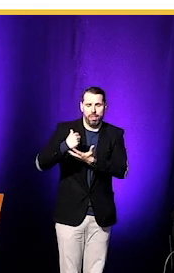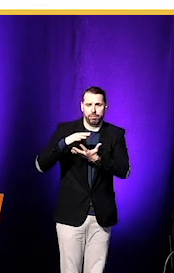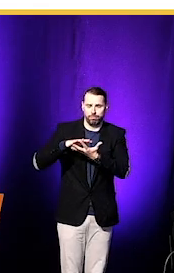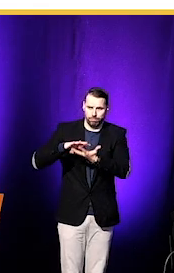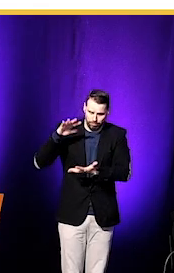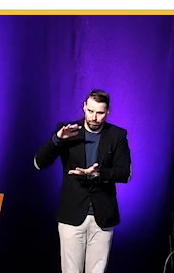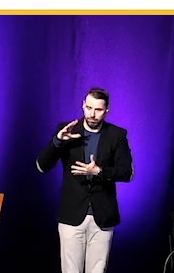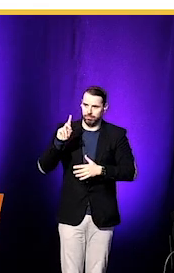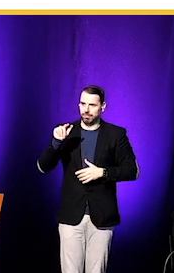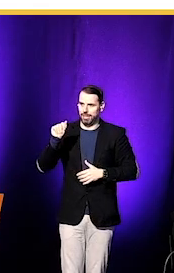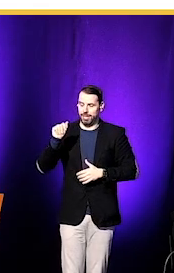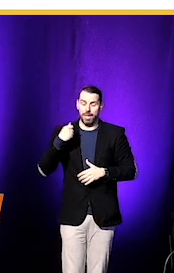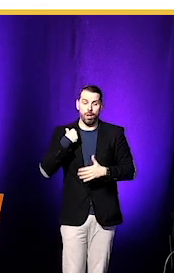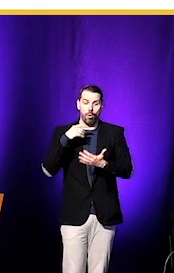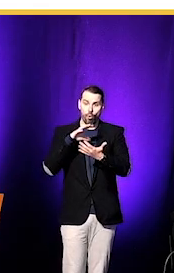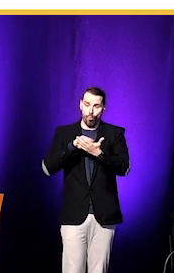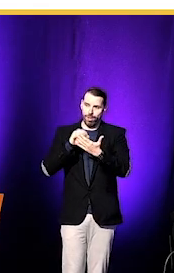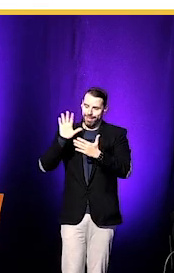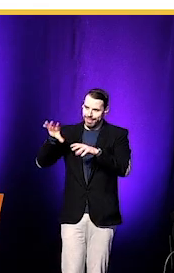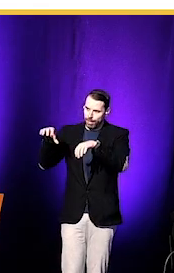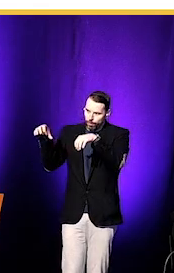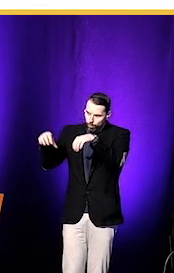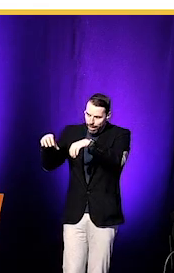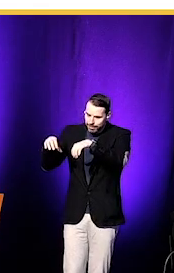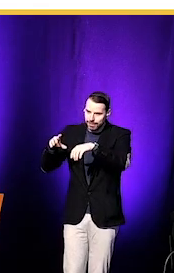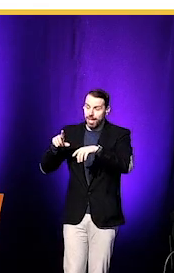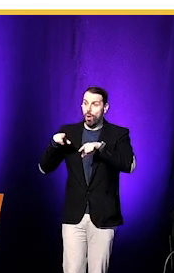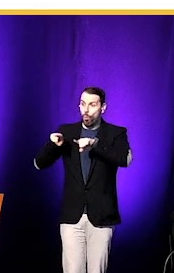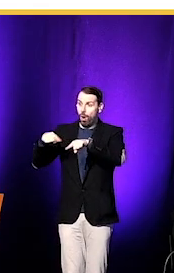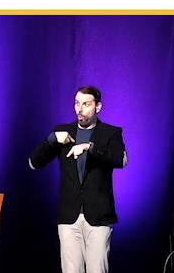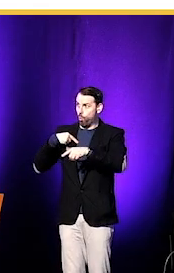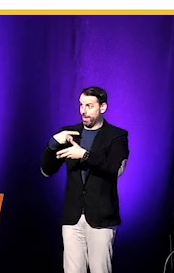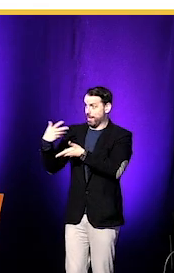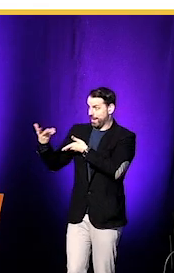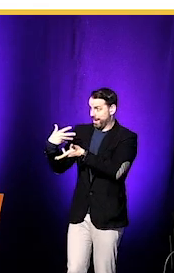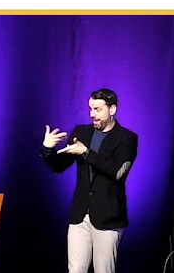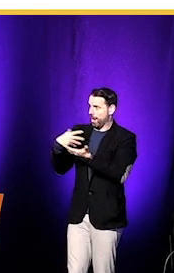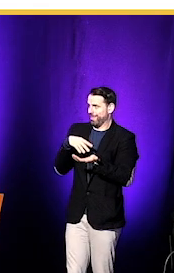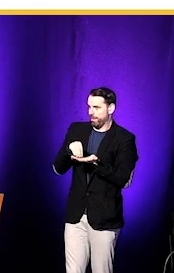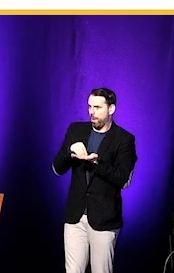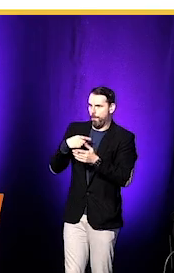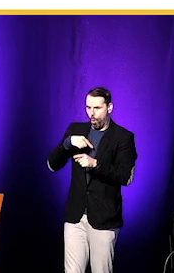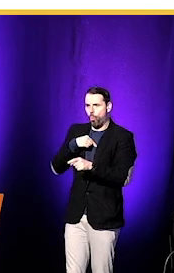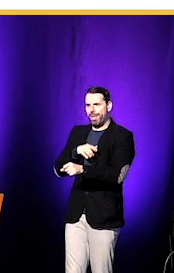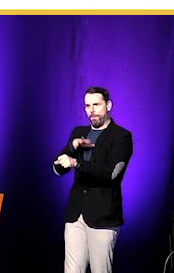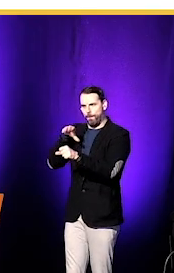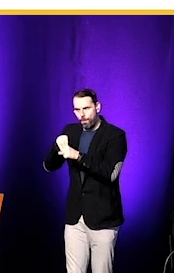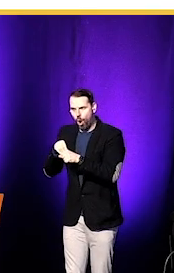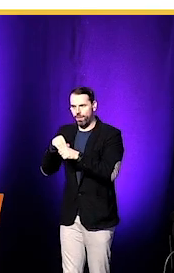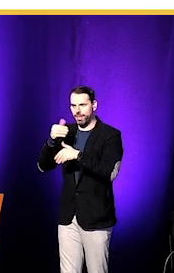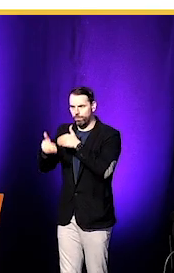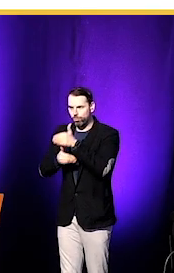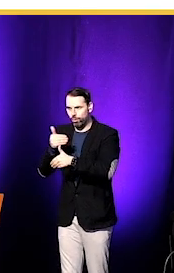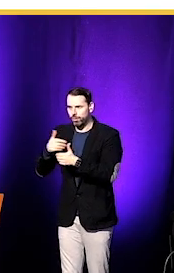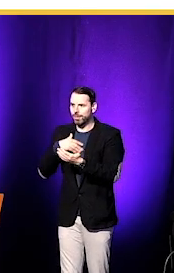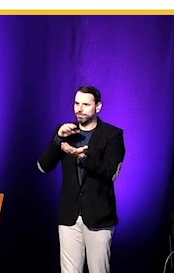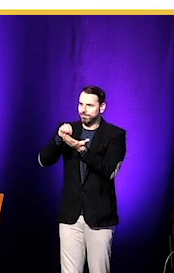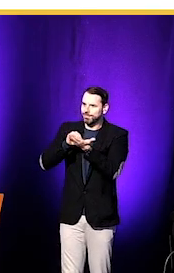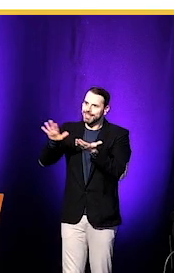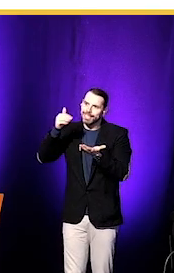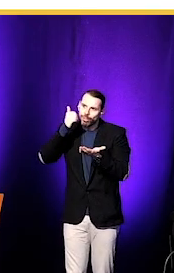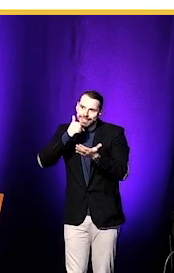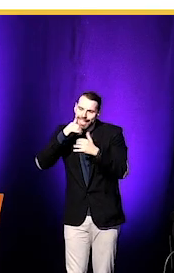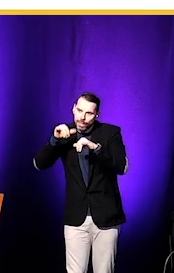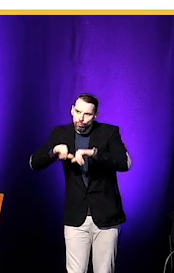We learned about families' practices while interacting with them and while documenting and understanding family and individuals' daily routines and their beliefs